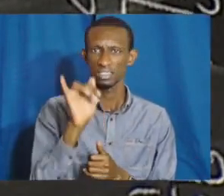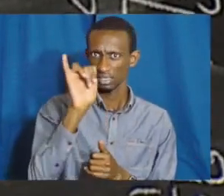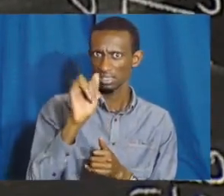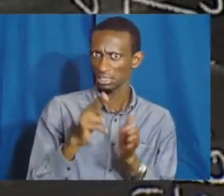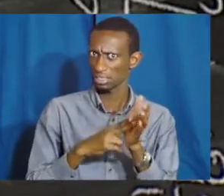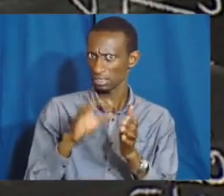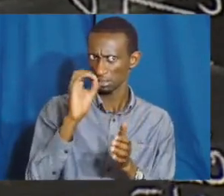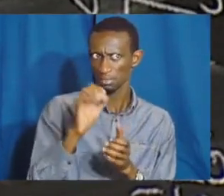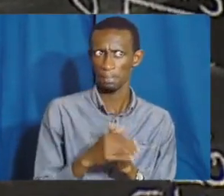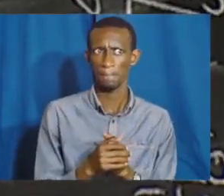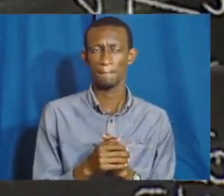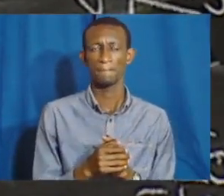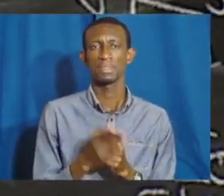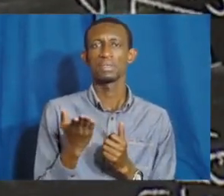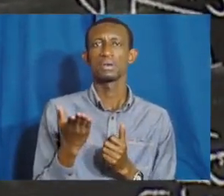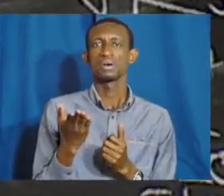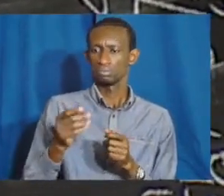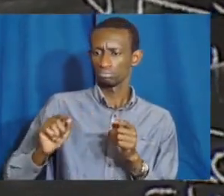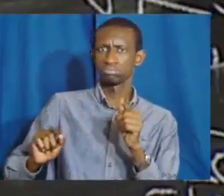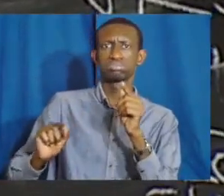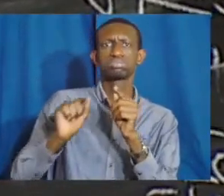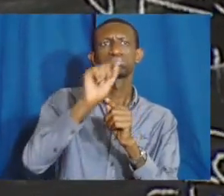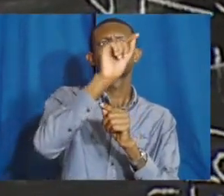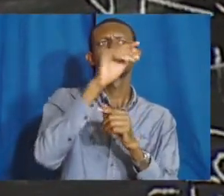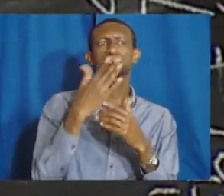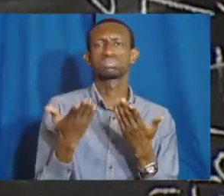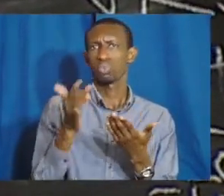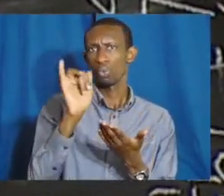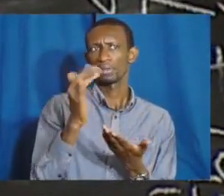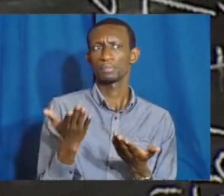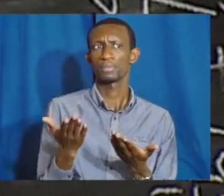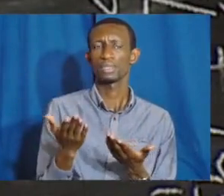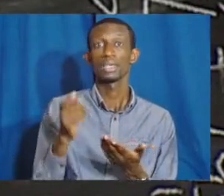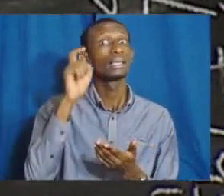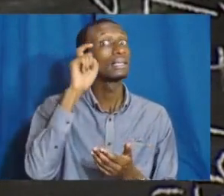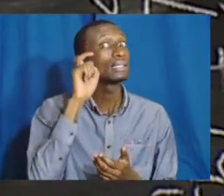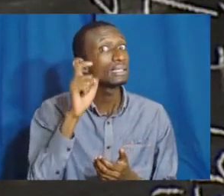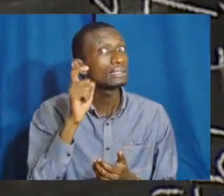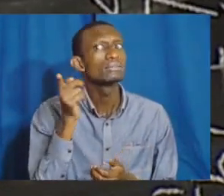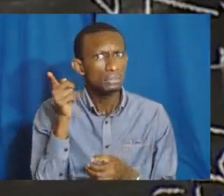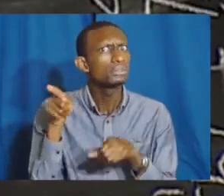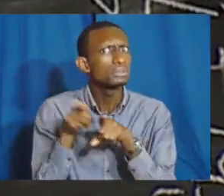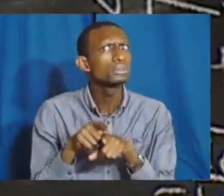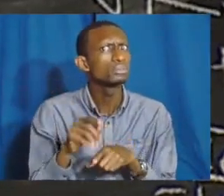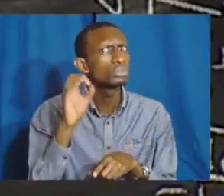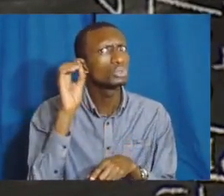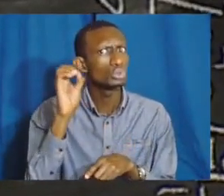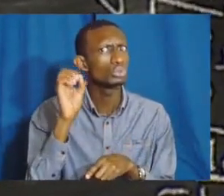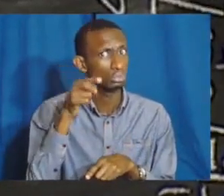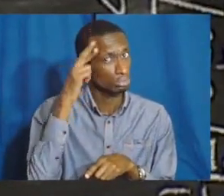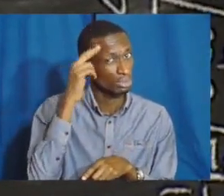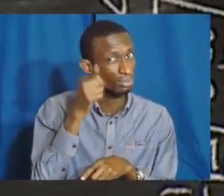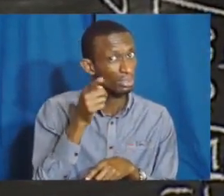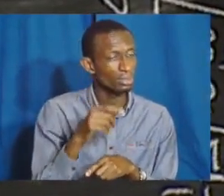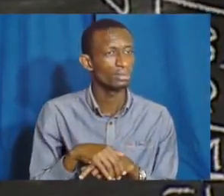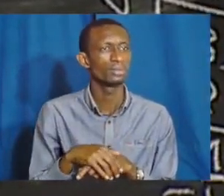and it's here. That's where the line cuts the y-axis. And our x was also 0. Our x-intercept was also 0,